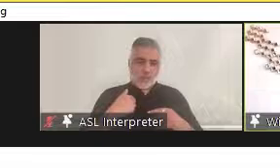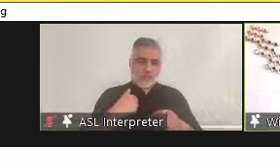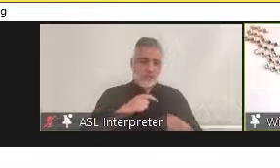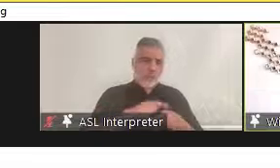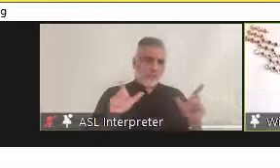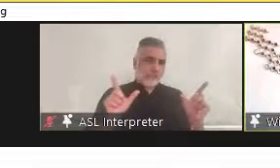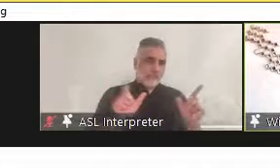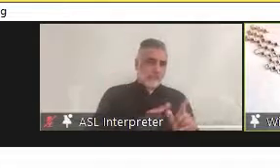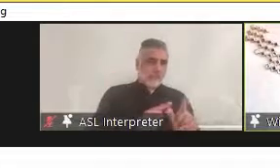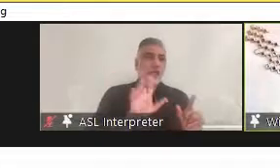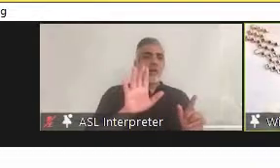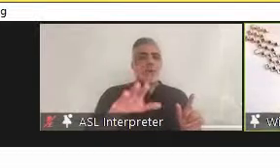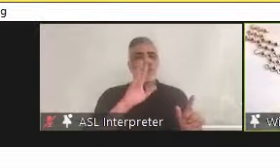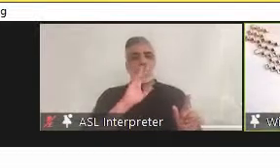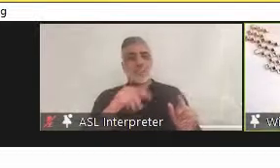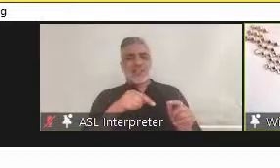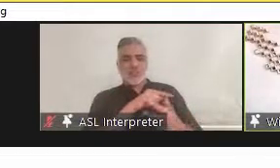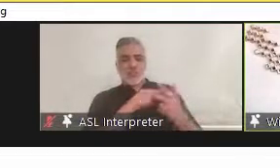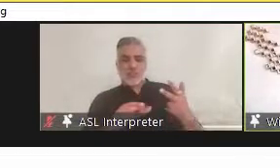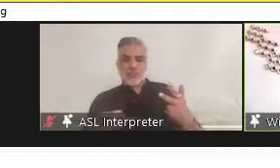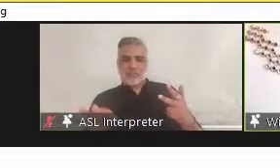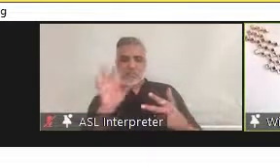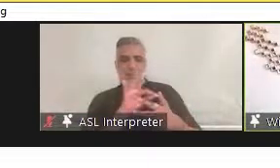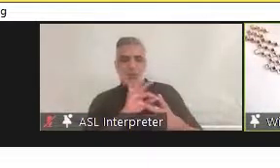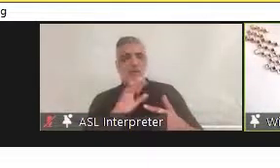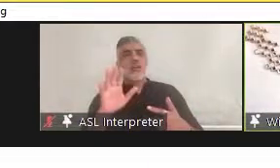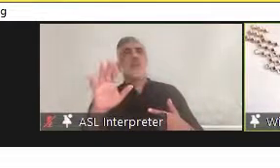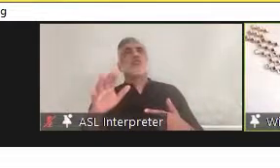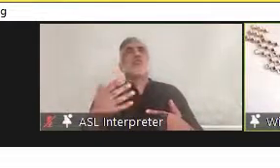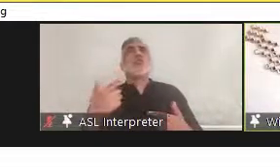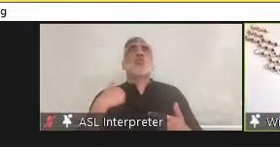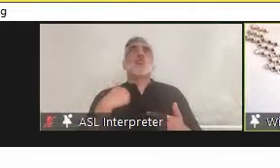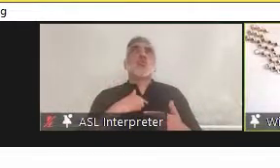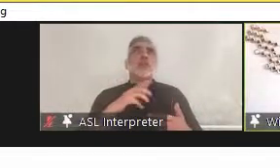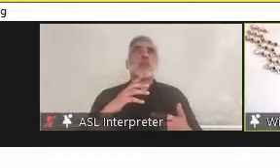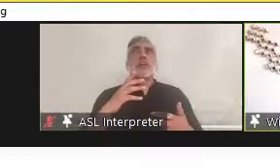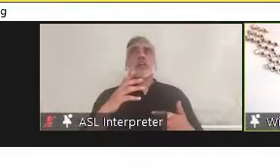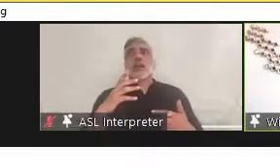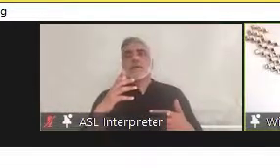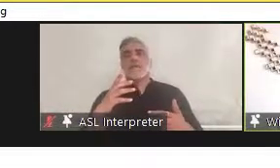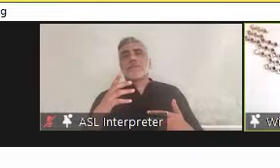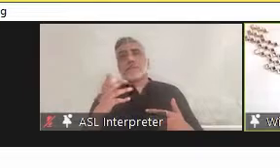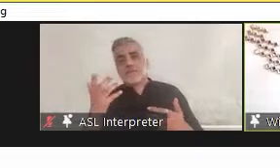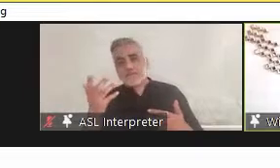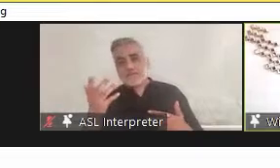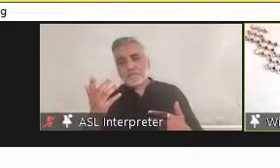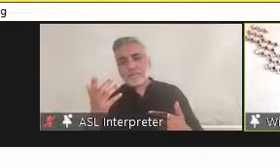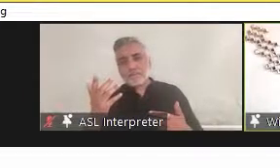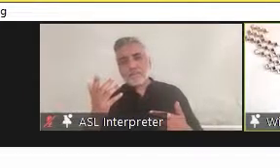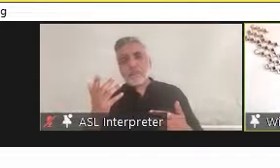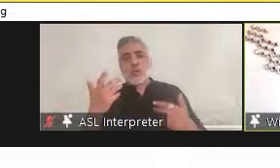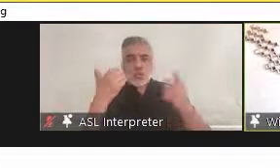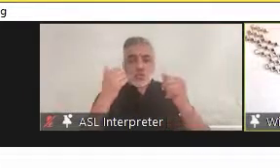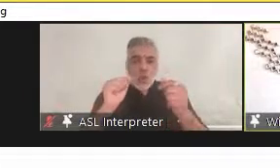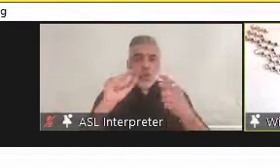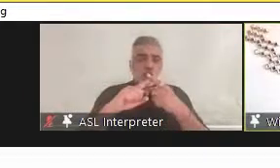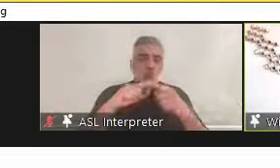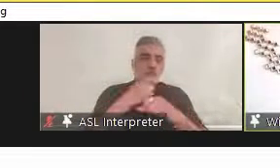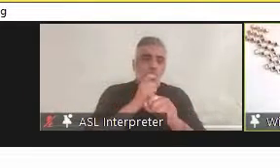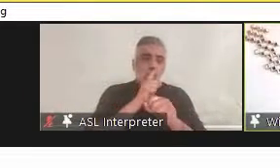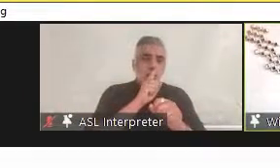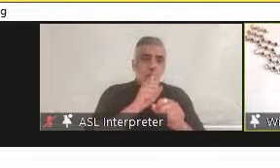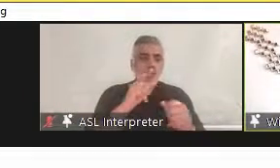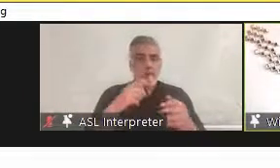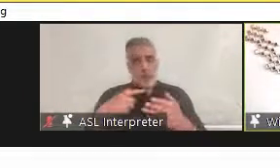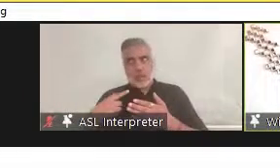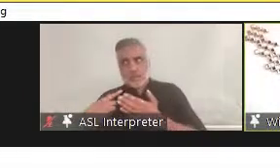talk about these 3 key pillars. So we deliberately, as I said, tried to ensure through